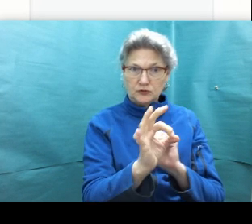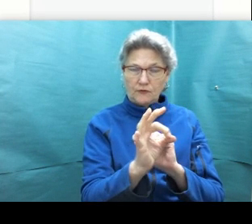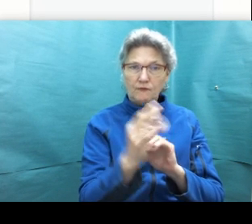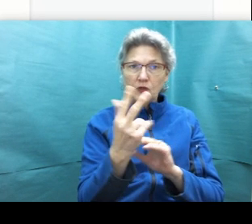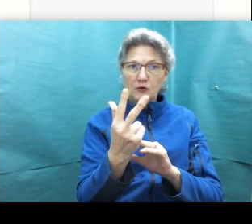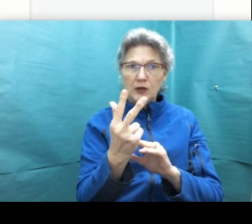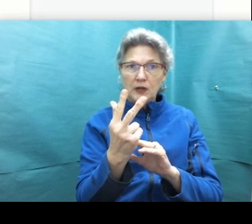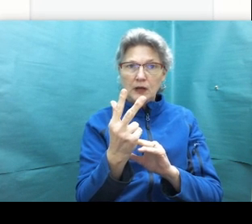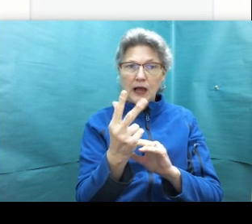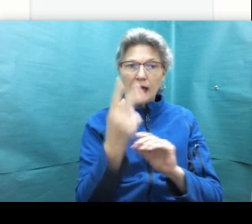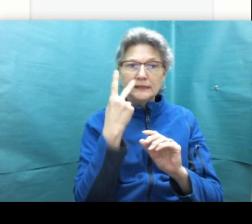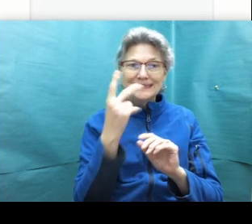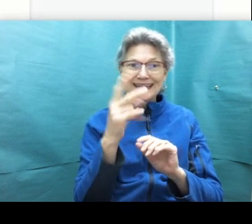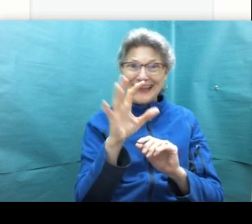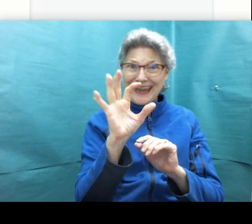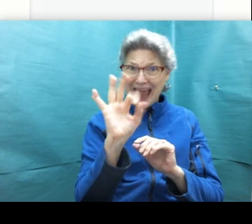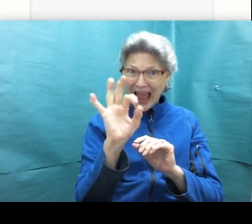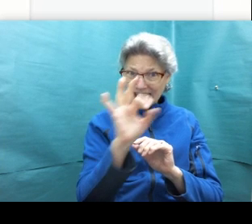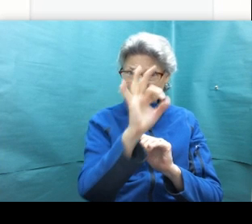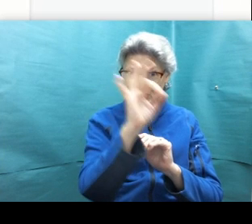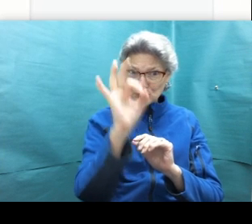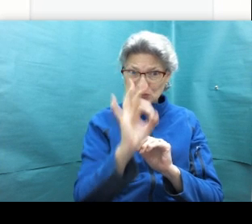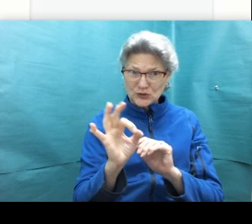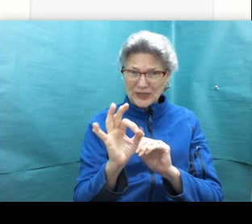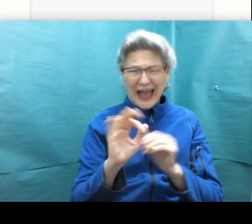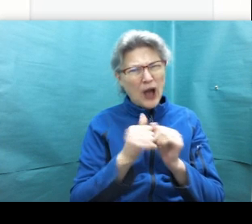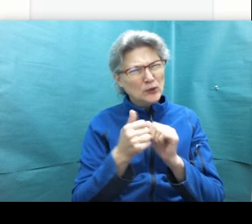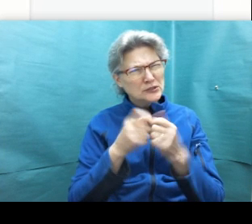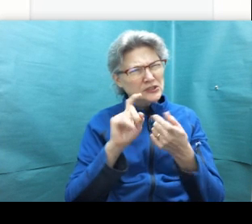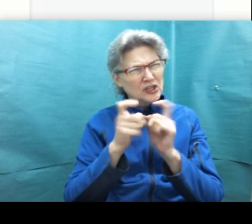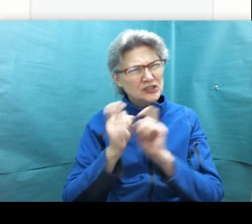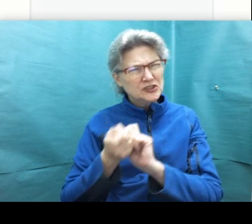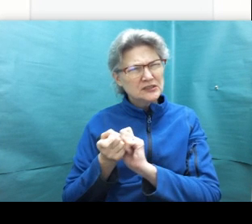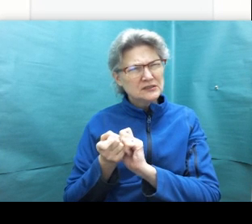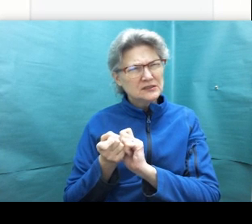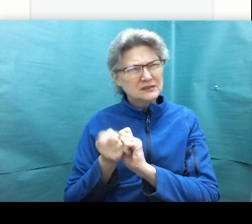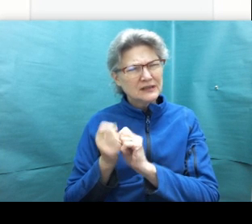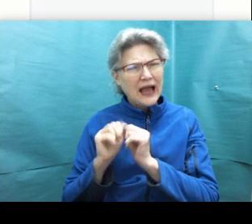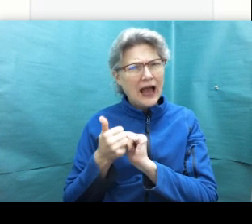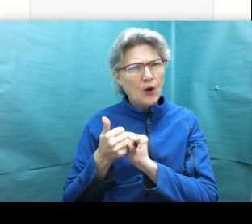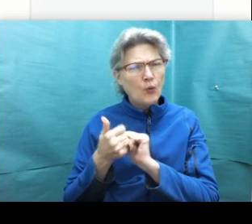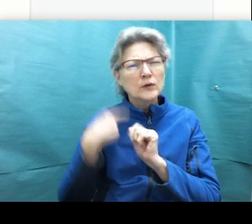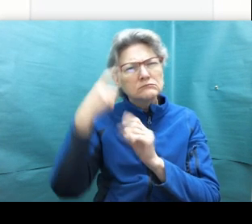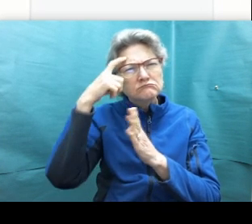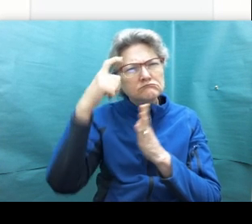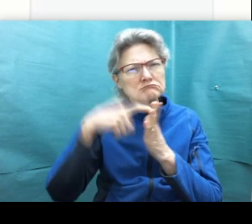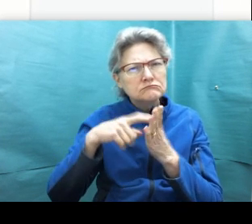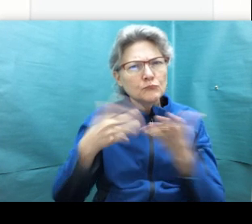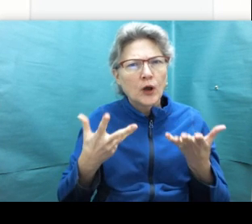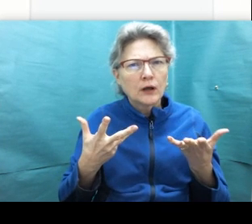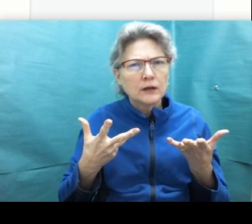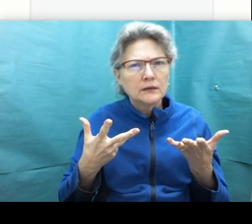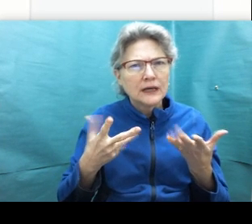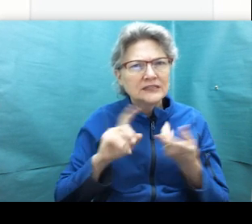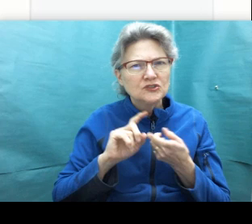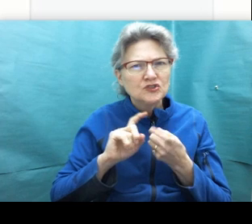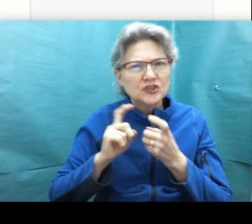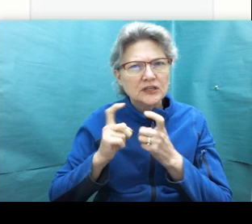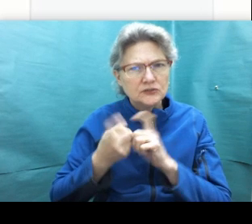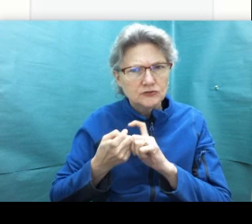Figure 3, I see 9 circles. How is that changing? What do you notice as a